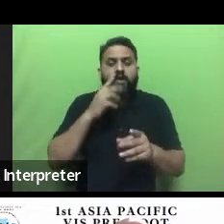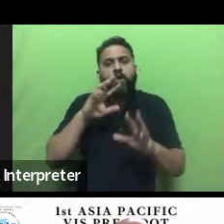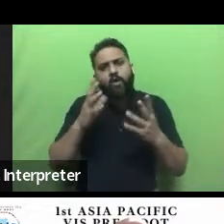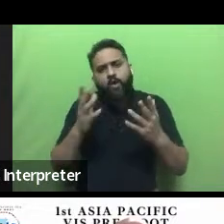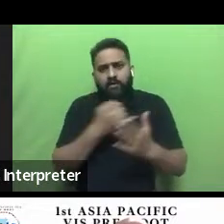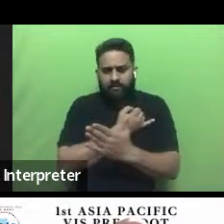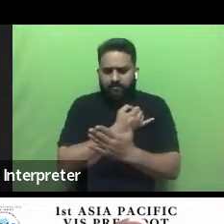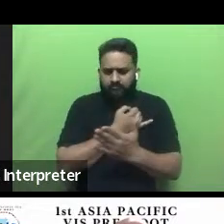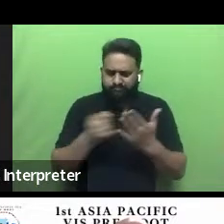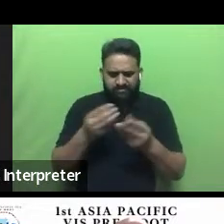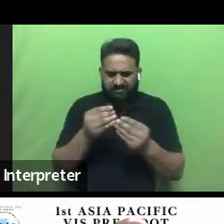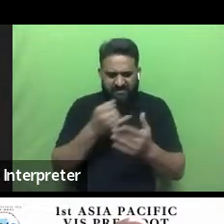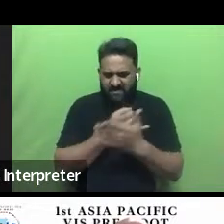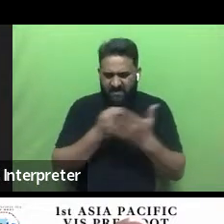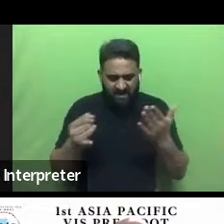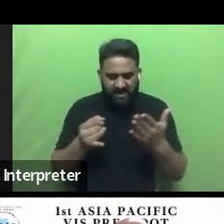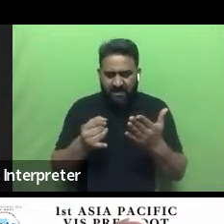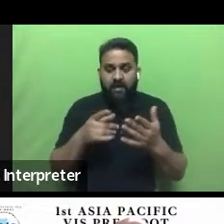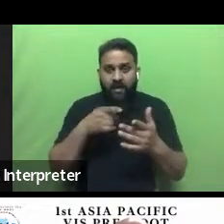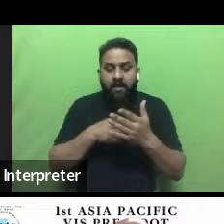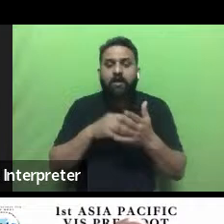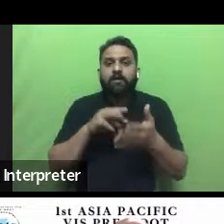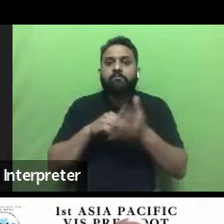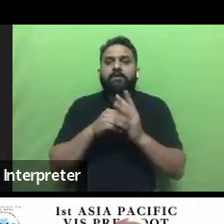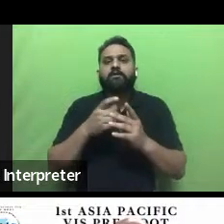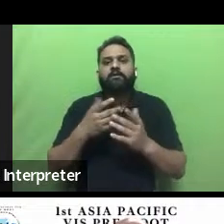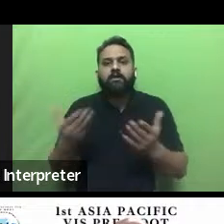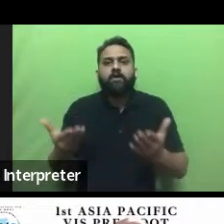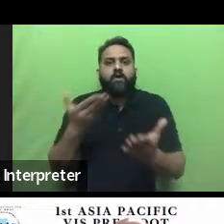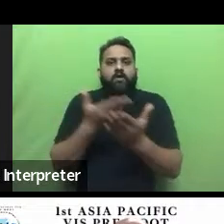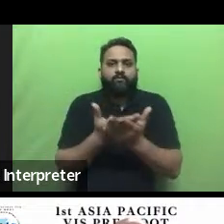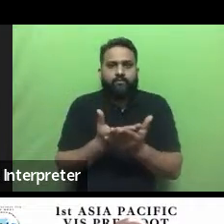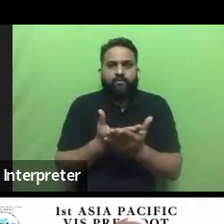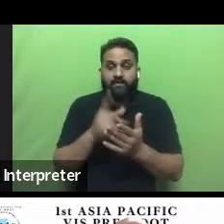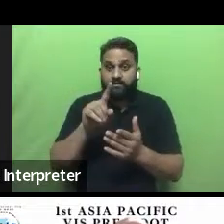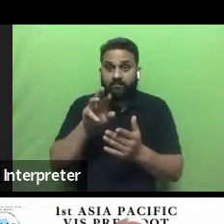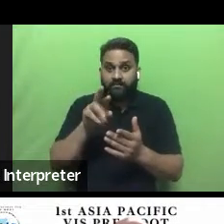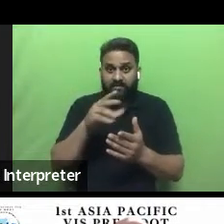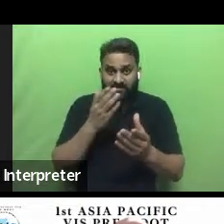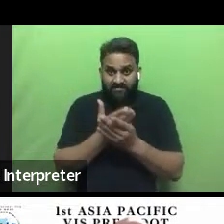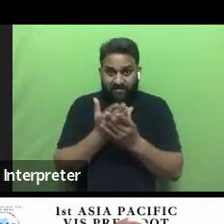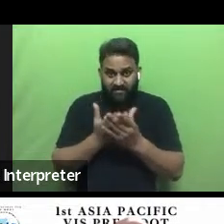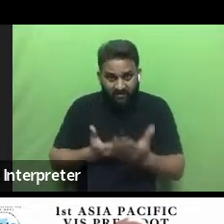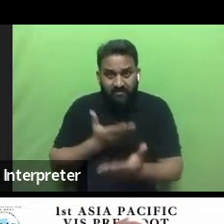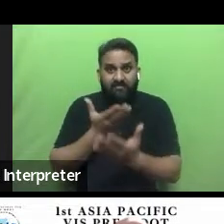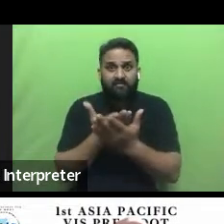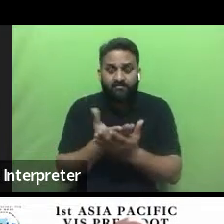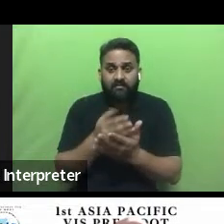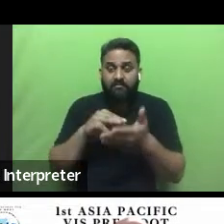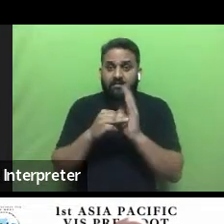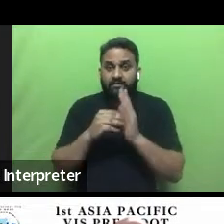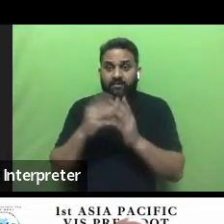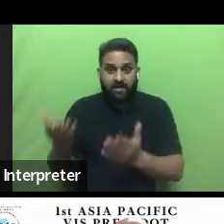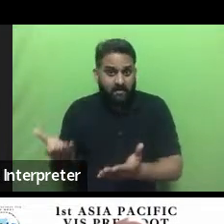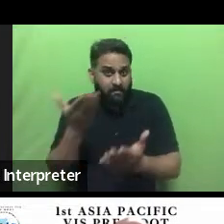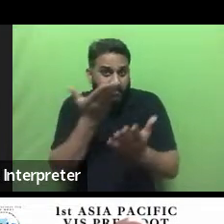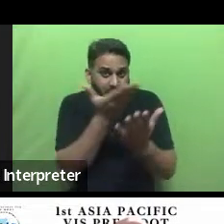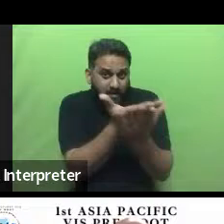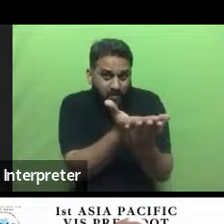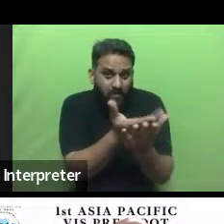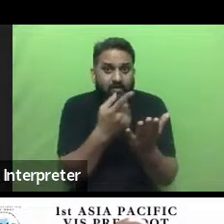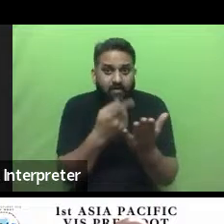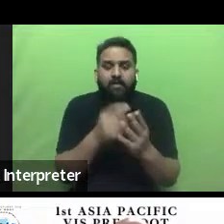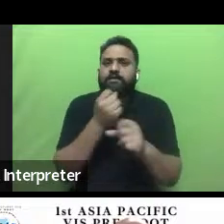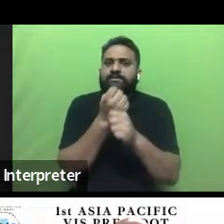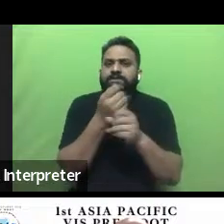offer and constitutes a counteroffer. It is our submission that by proposing to include its general